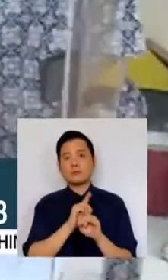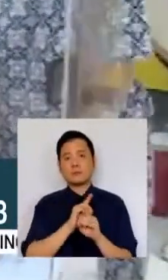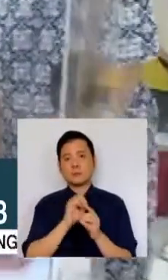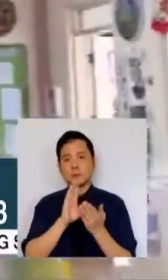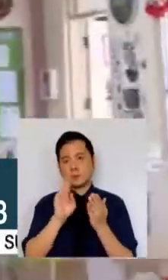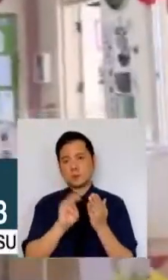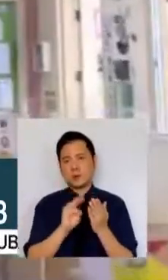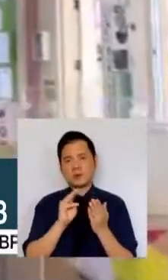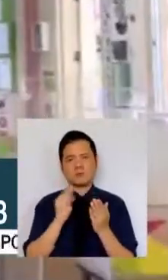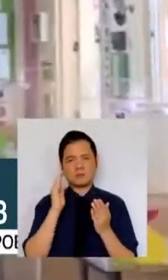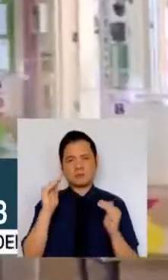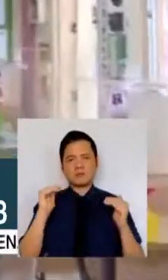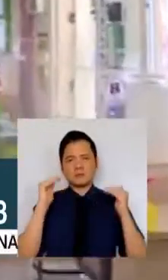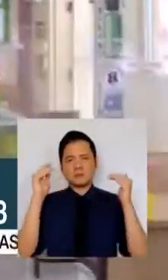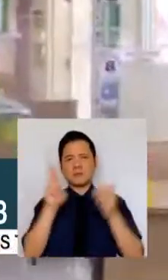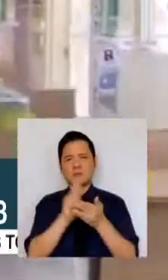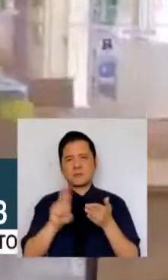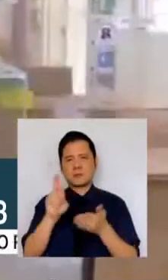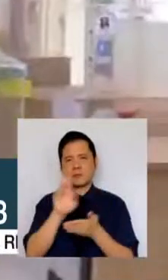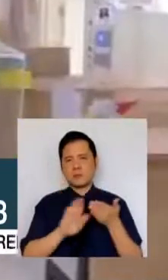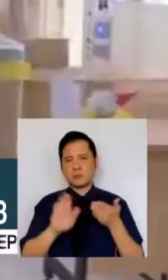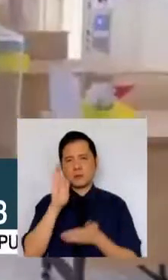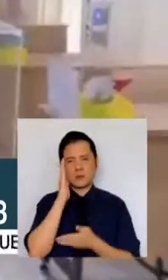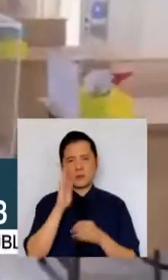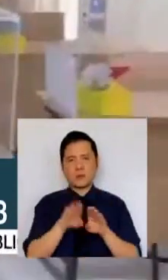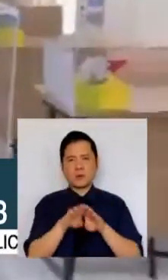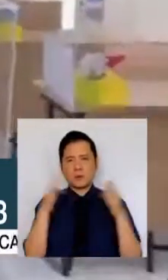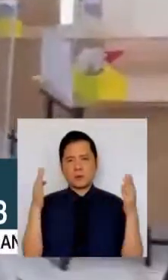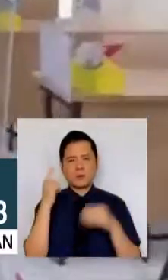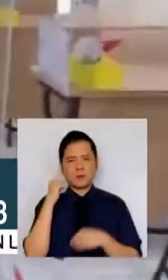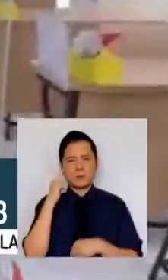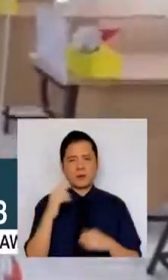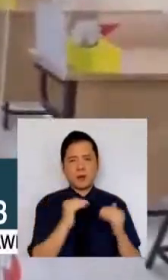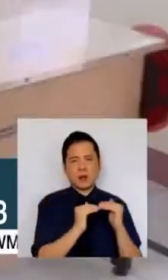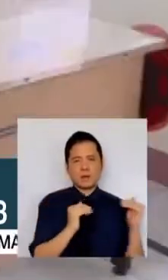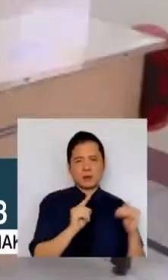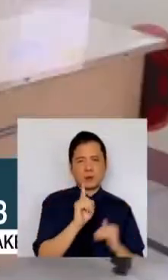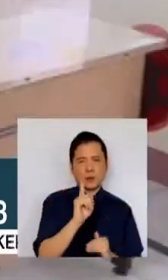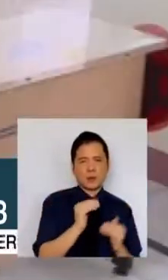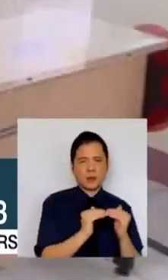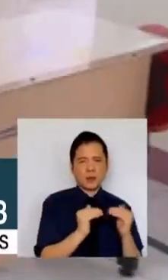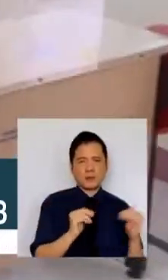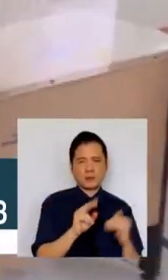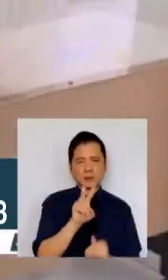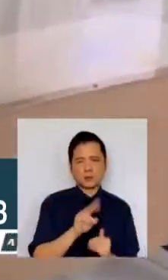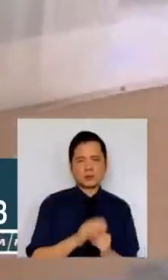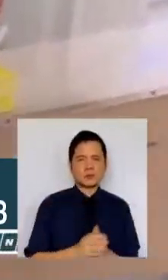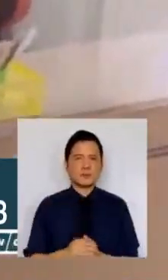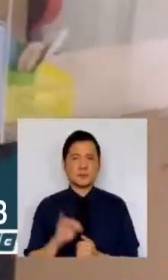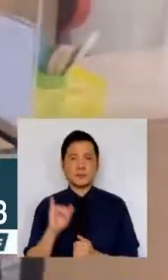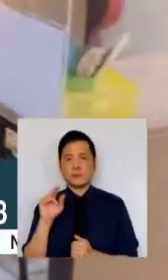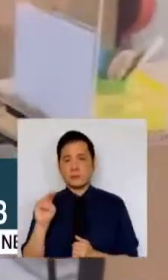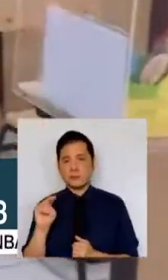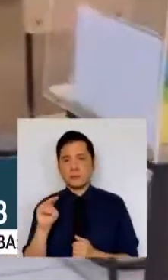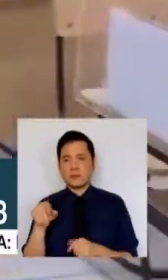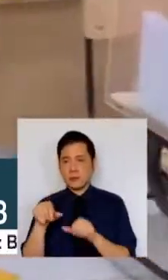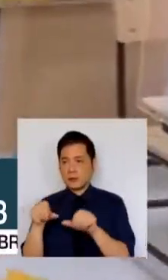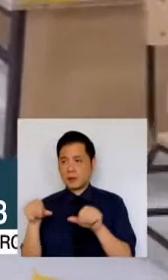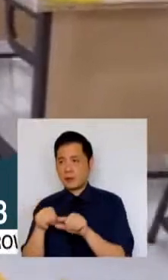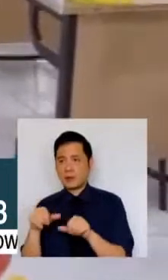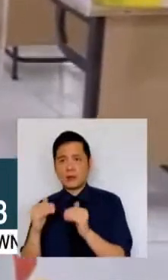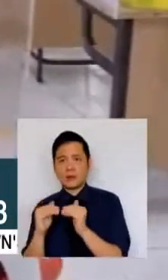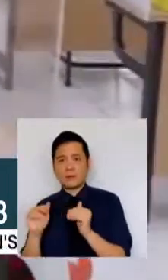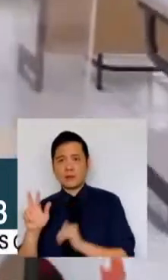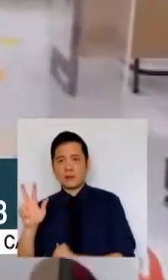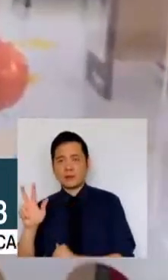higher education institutions in alert levels 1 and 2 areas, and January for areas in alert level 3.